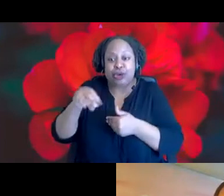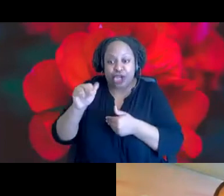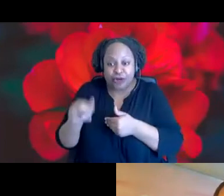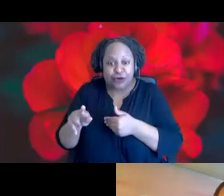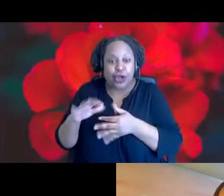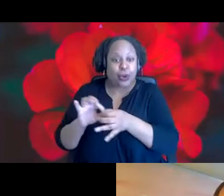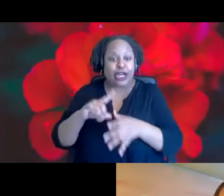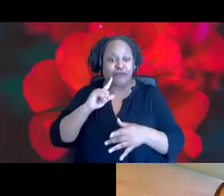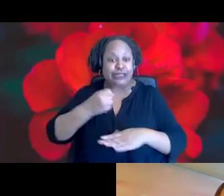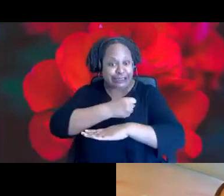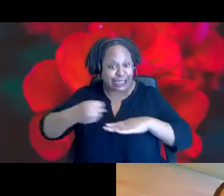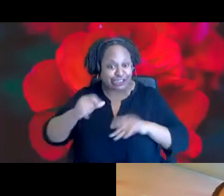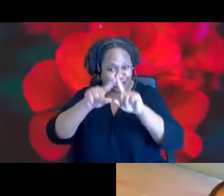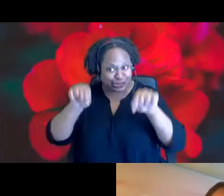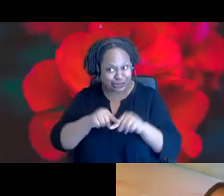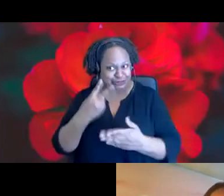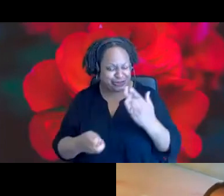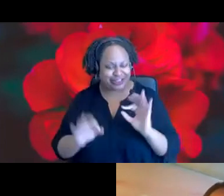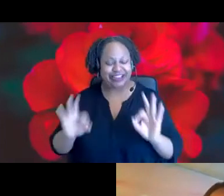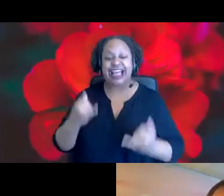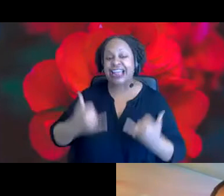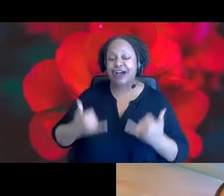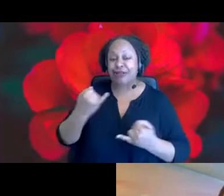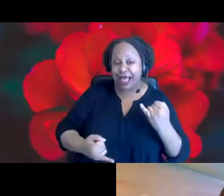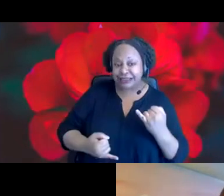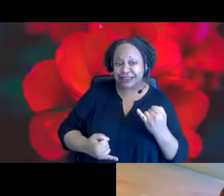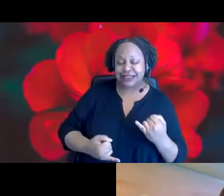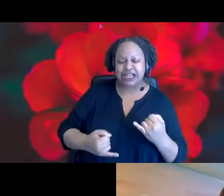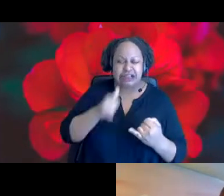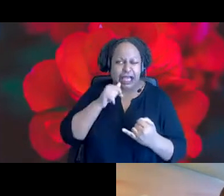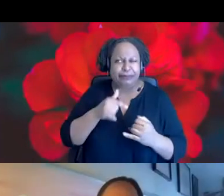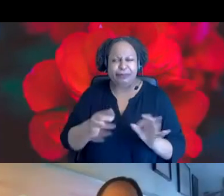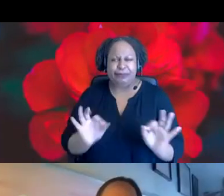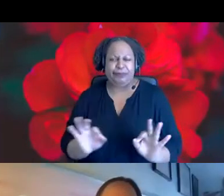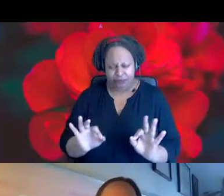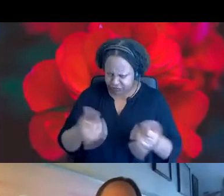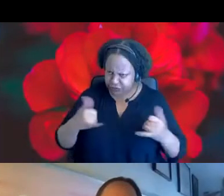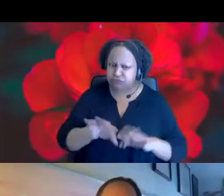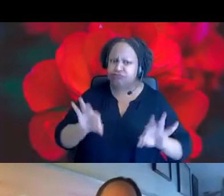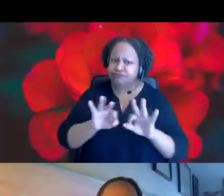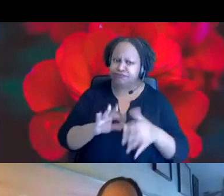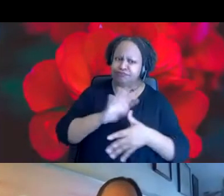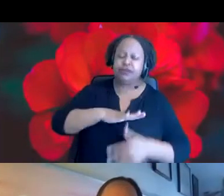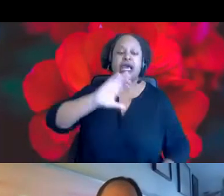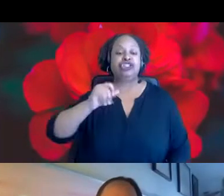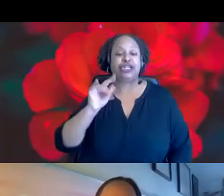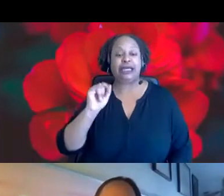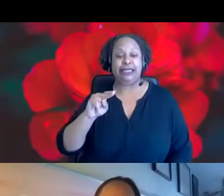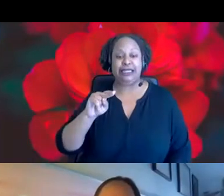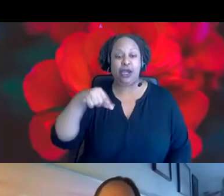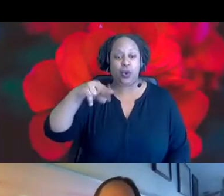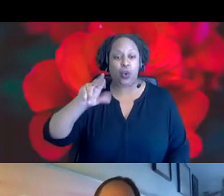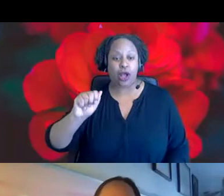being here. And last but not least, Jacqueline Kwa Hyasin, who is the acting manager